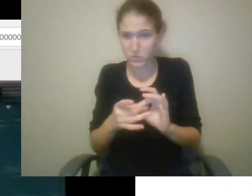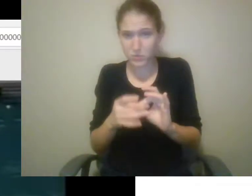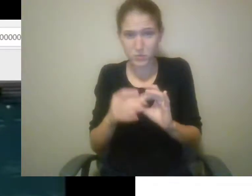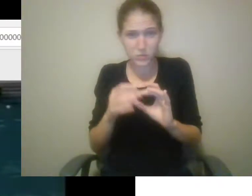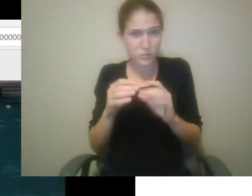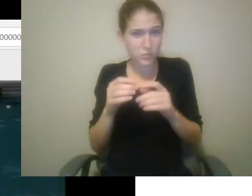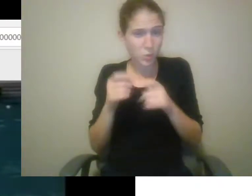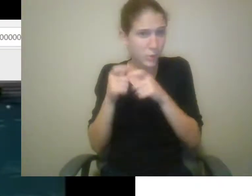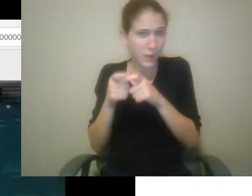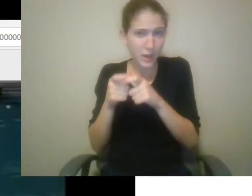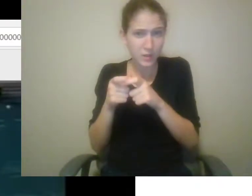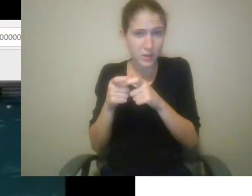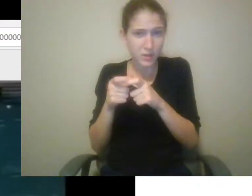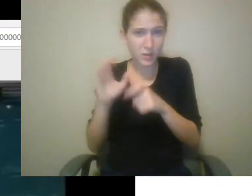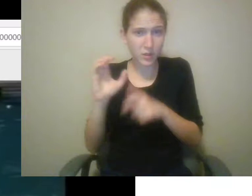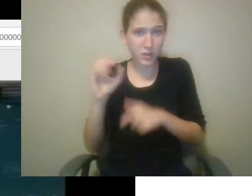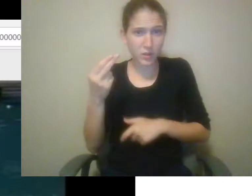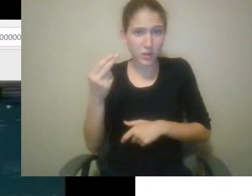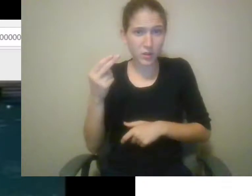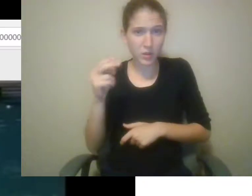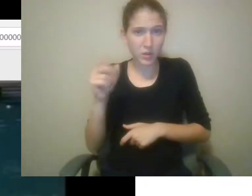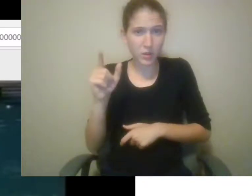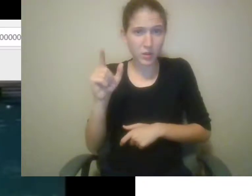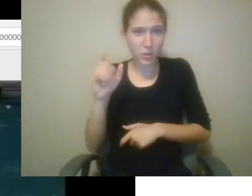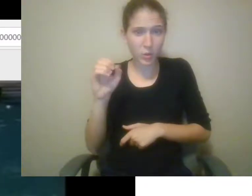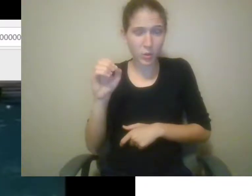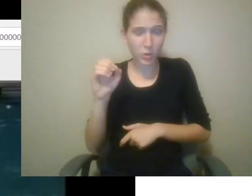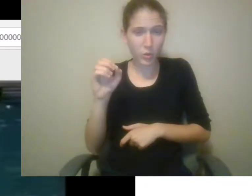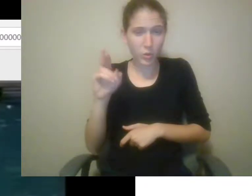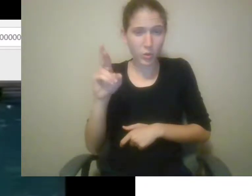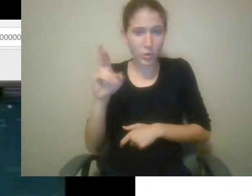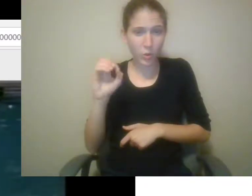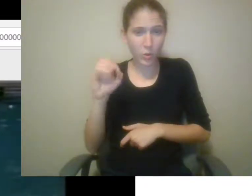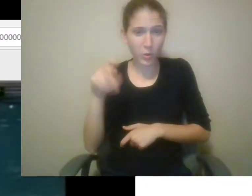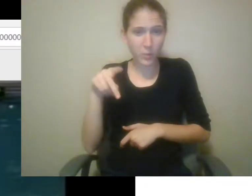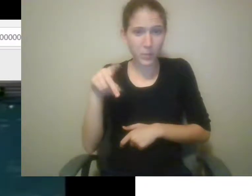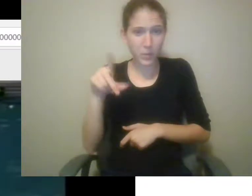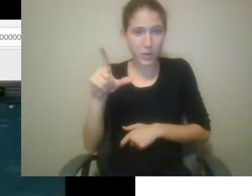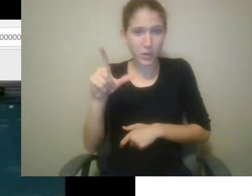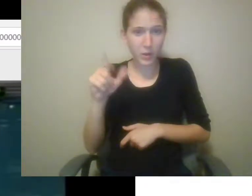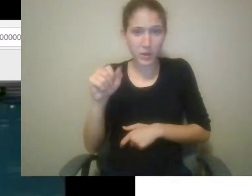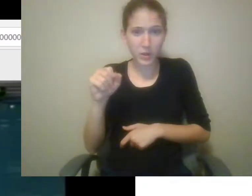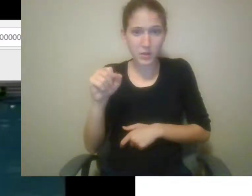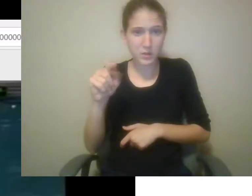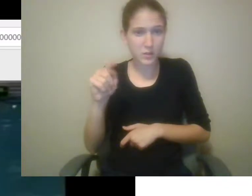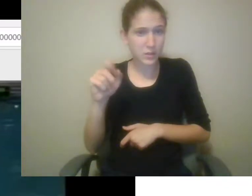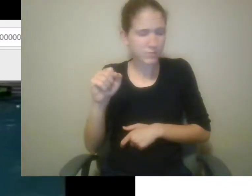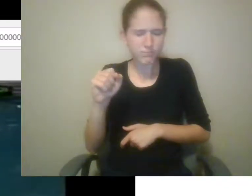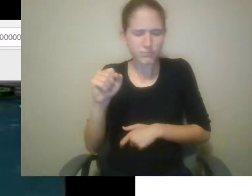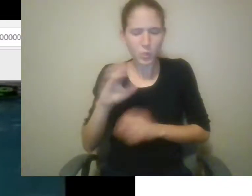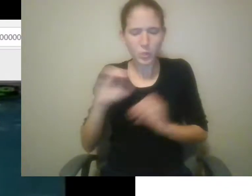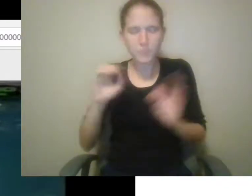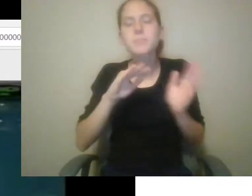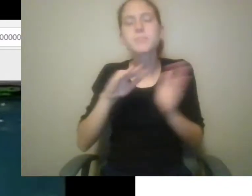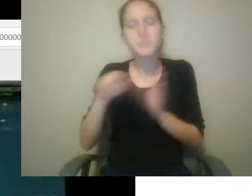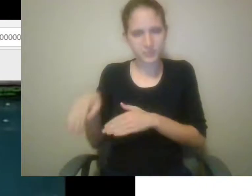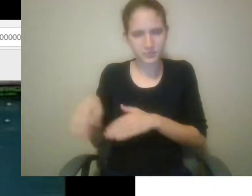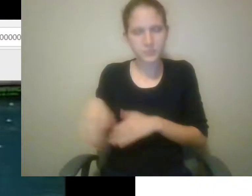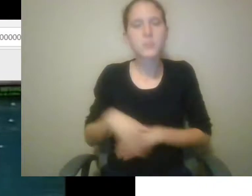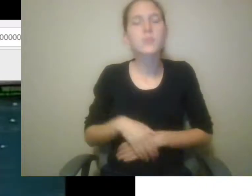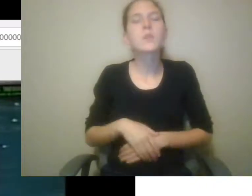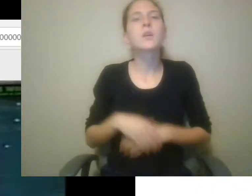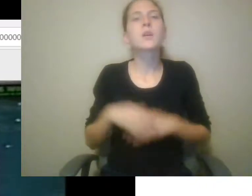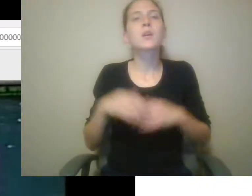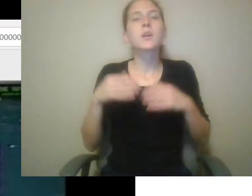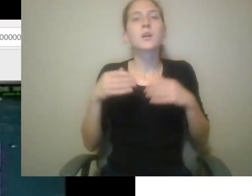All right then. Something else we discussed yesterday, and we want to review, or lately we've discussed, is the idea of